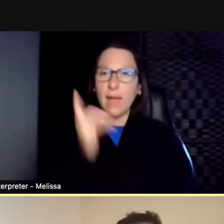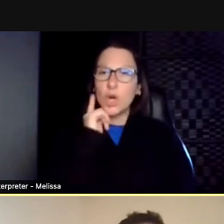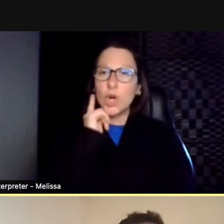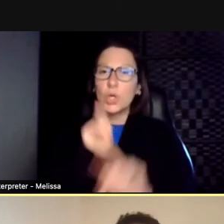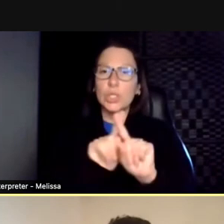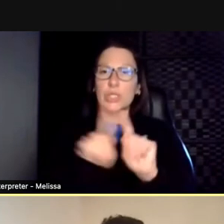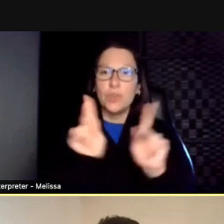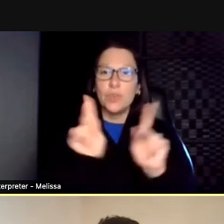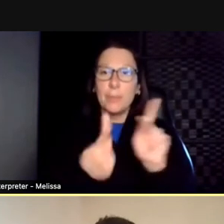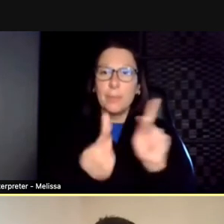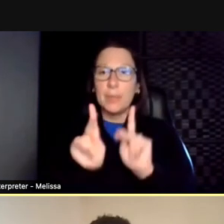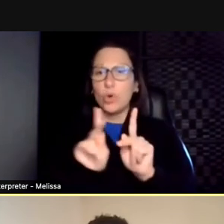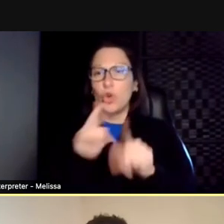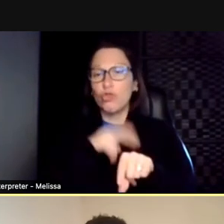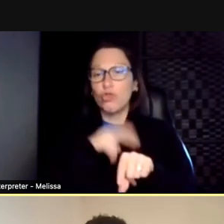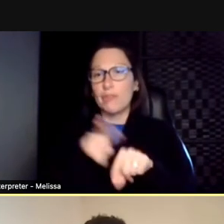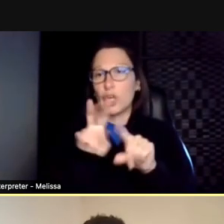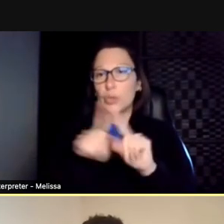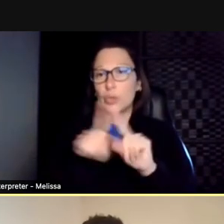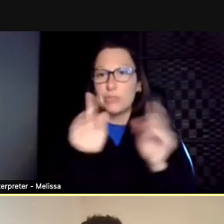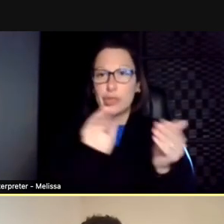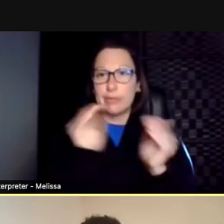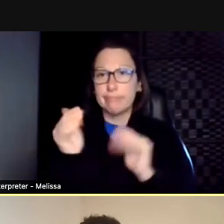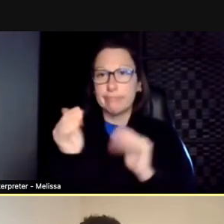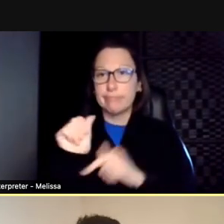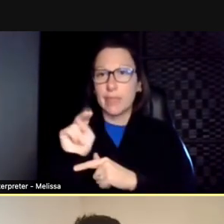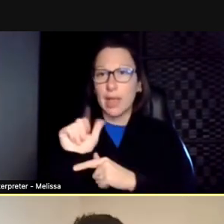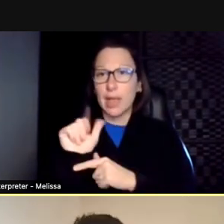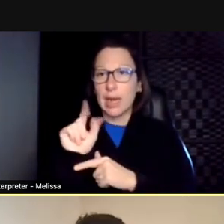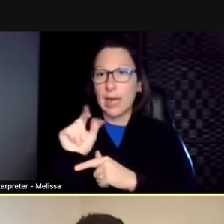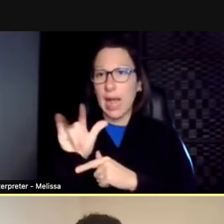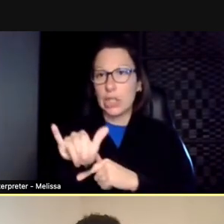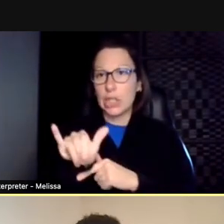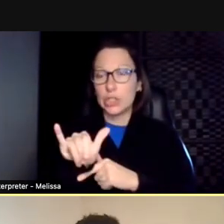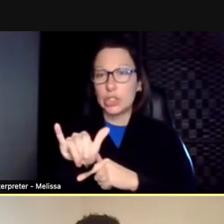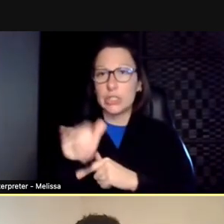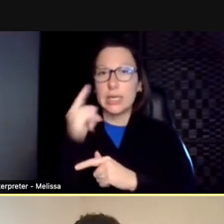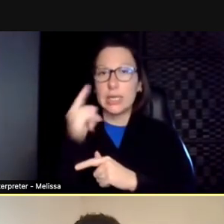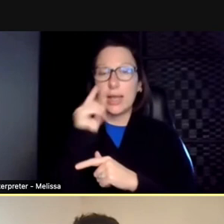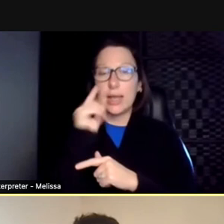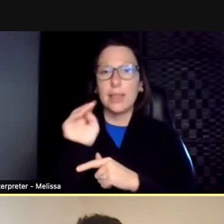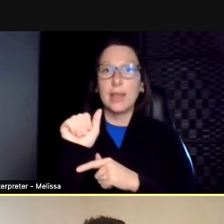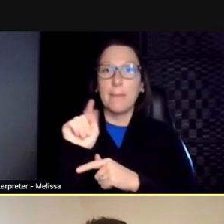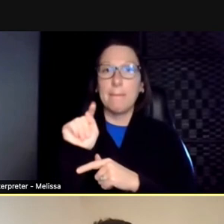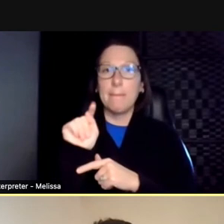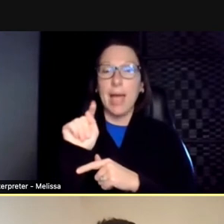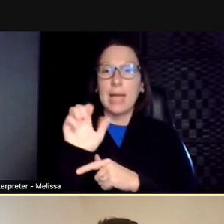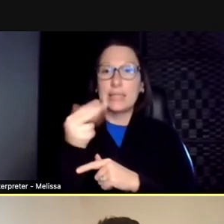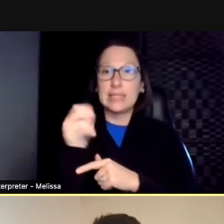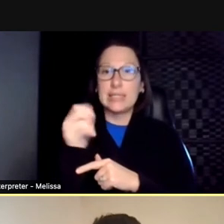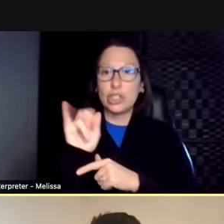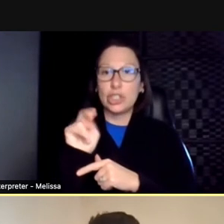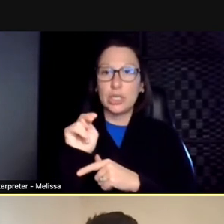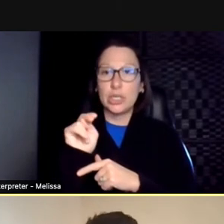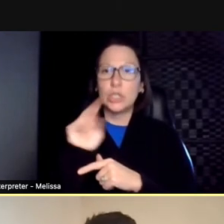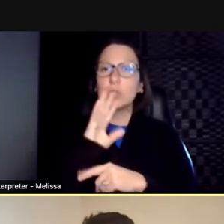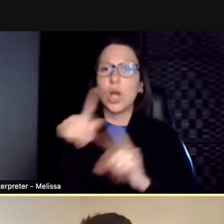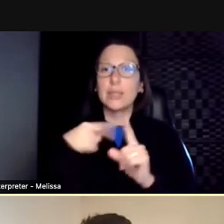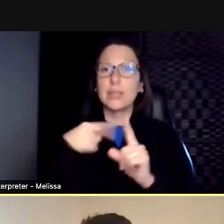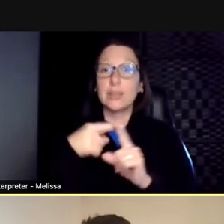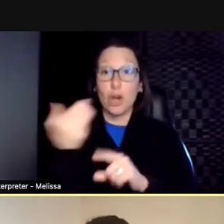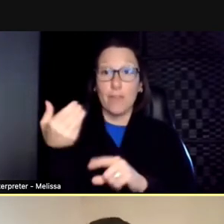to, different analogies about this. And I think Matt Tejan talks about like your phone. When your